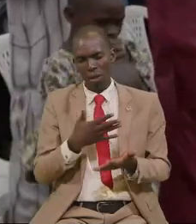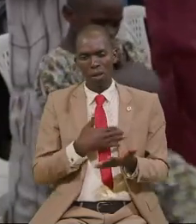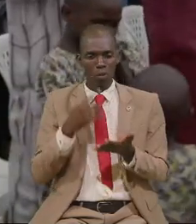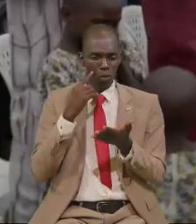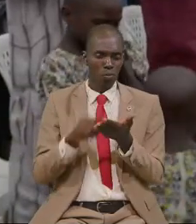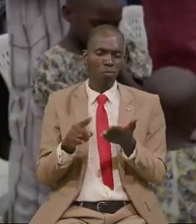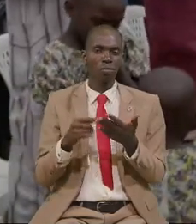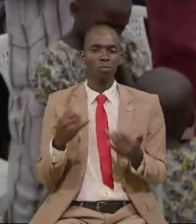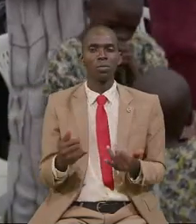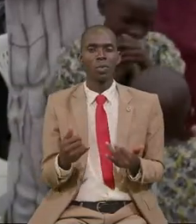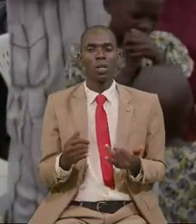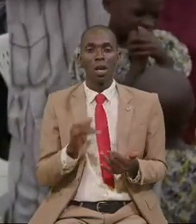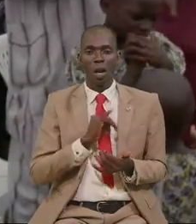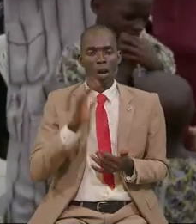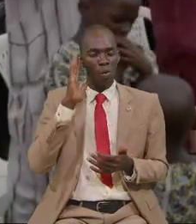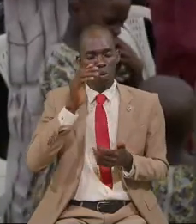I will obey,